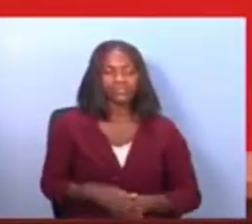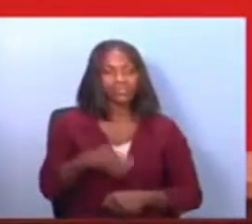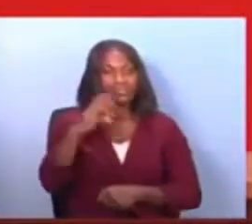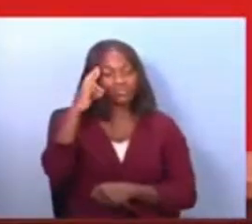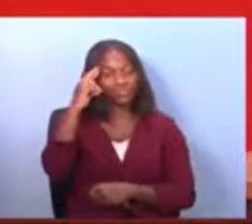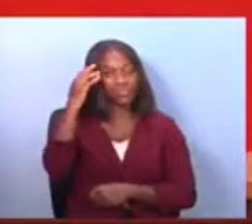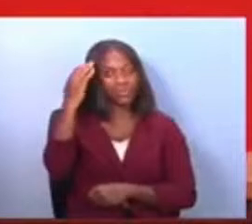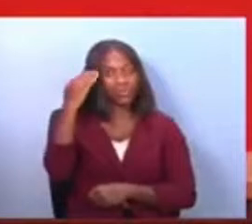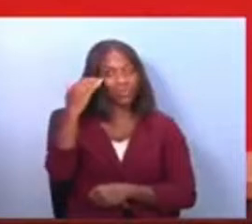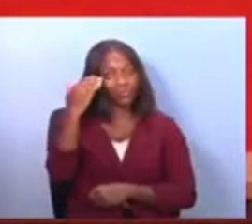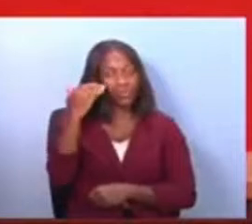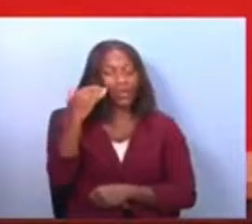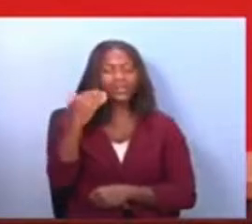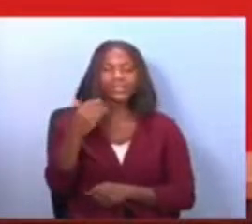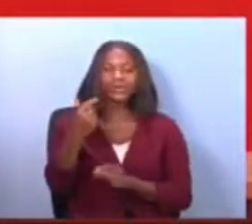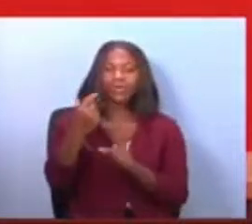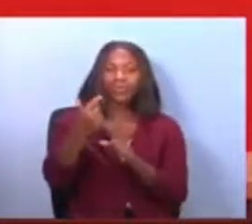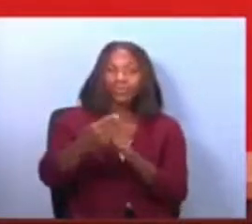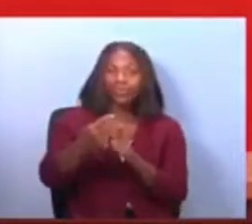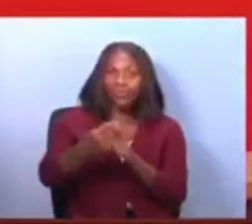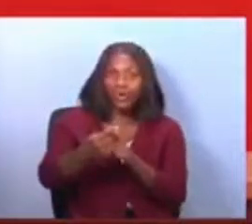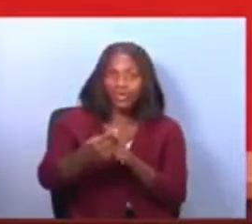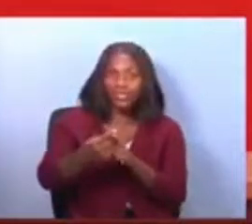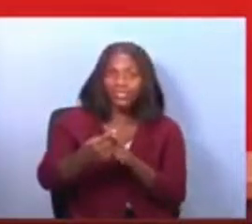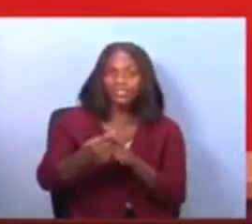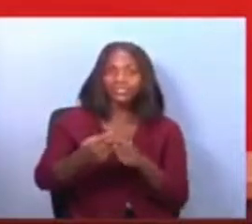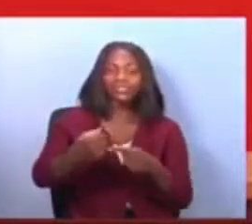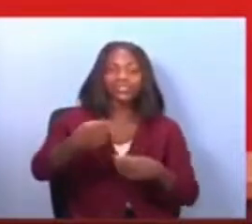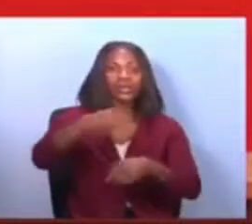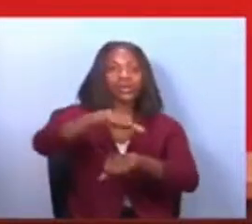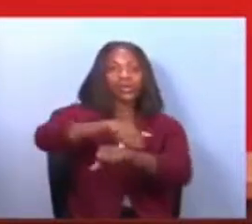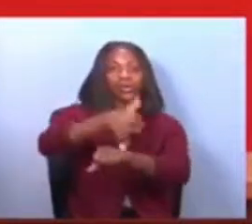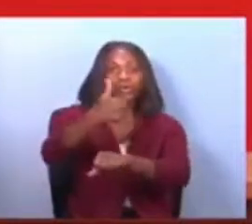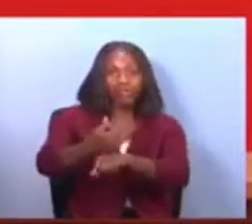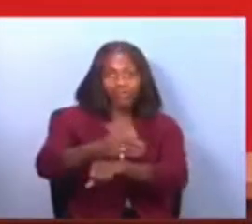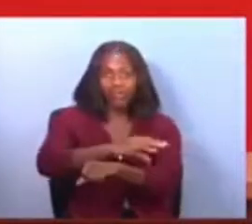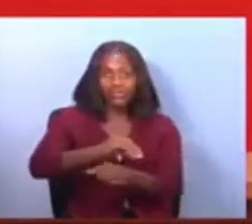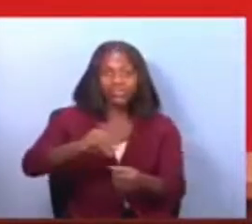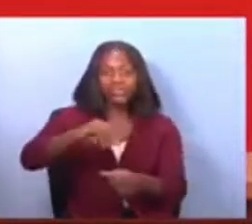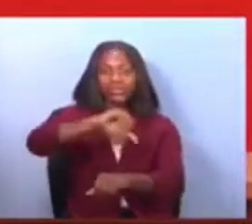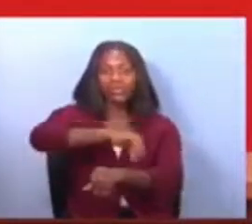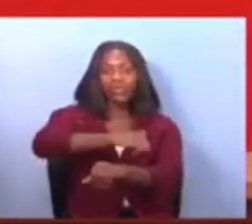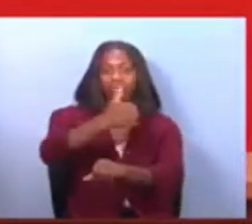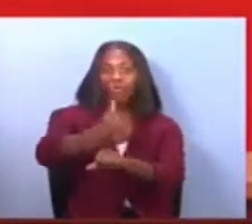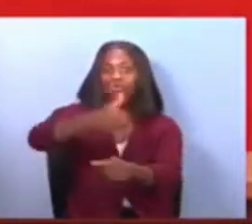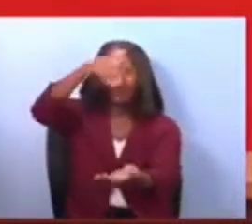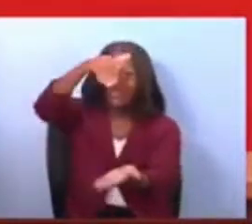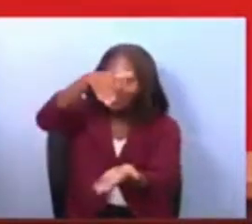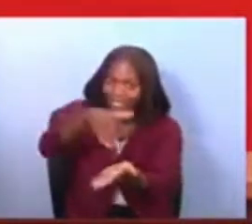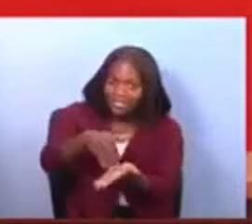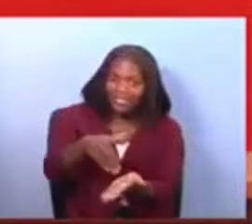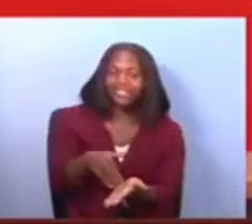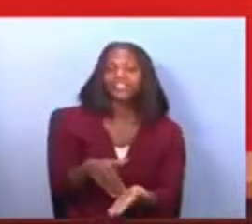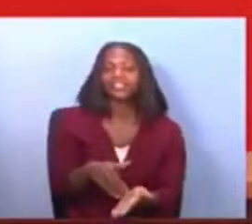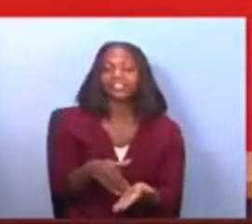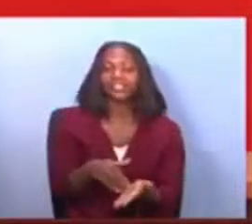come the word compose and recompose came in. So it is correct.